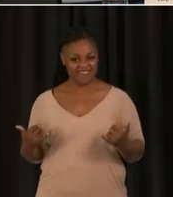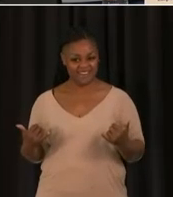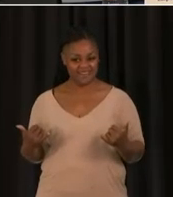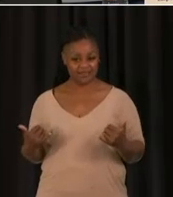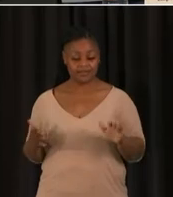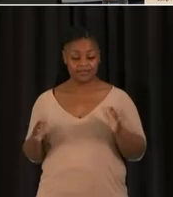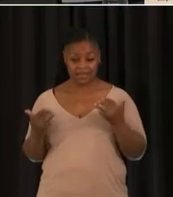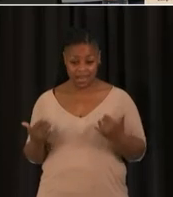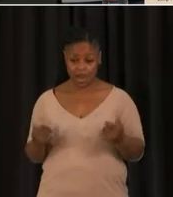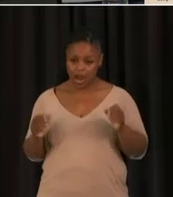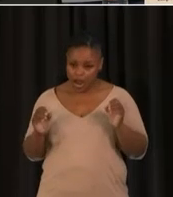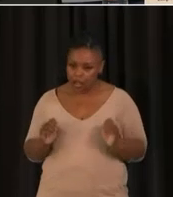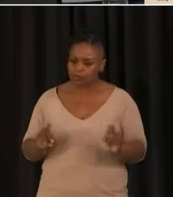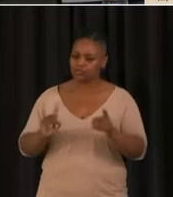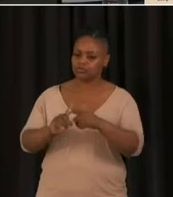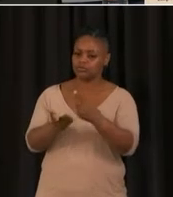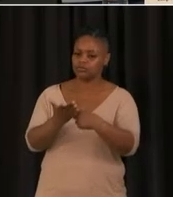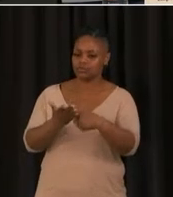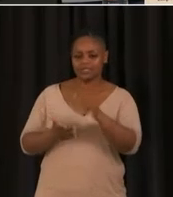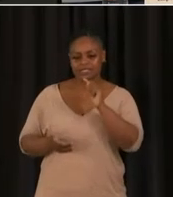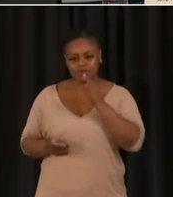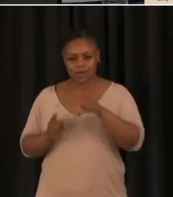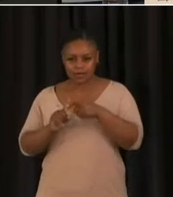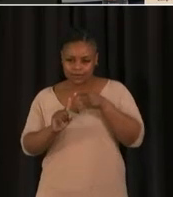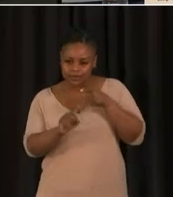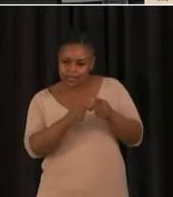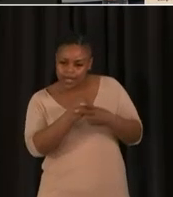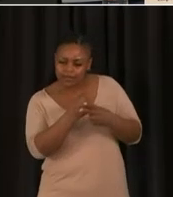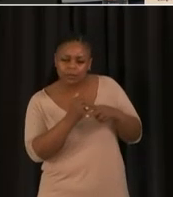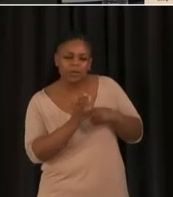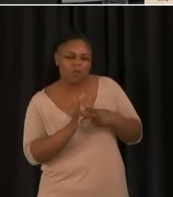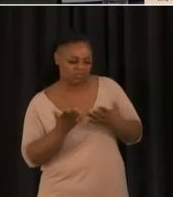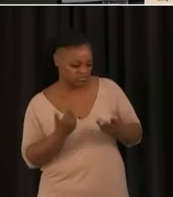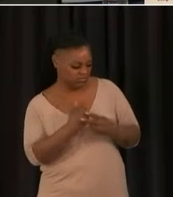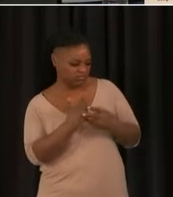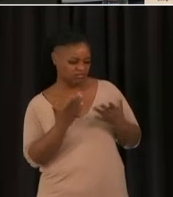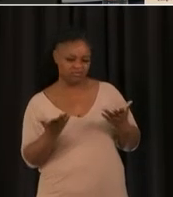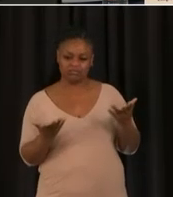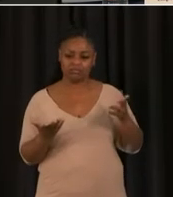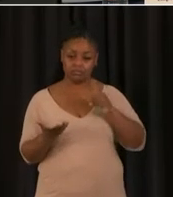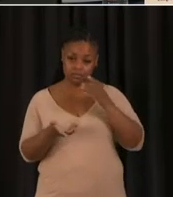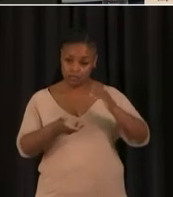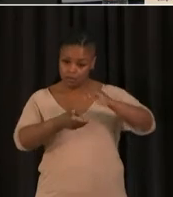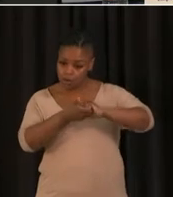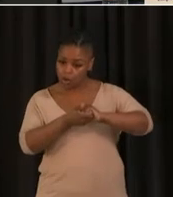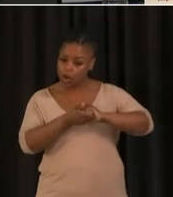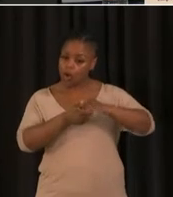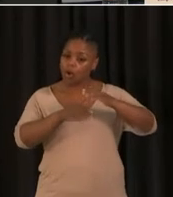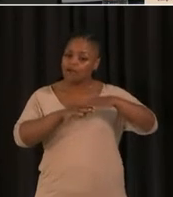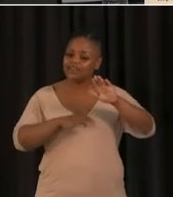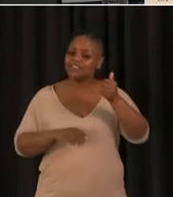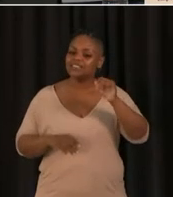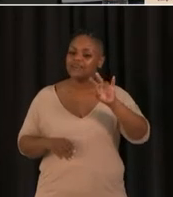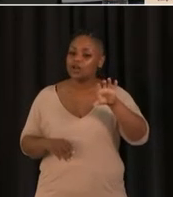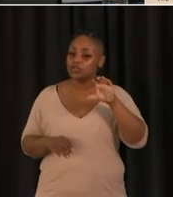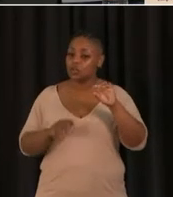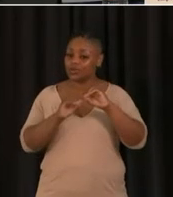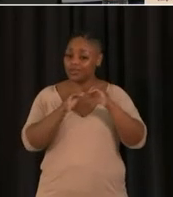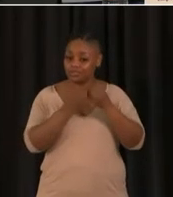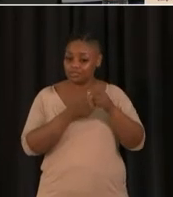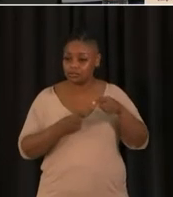debt. I always say invest in yourself and then protect what you have. And remember, it may not